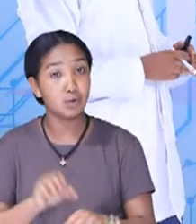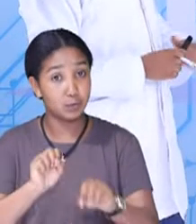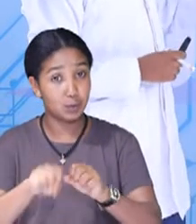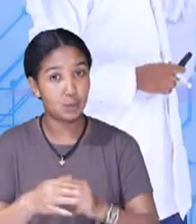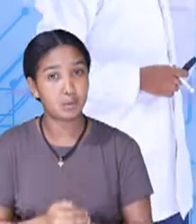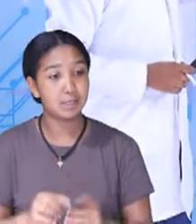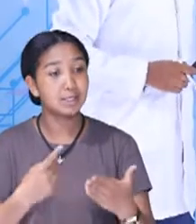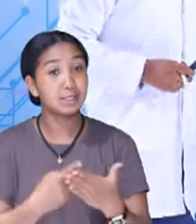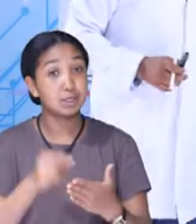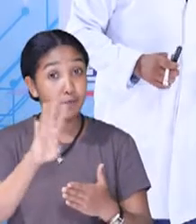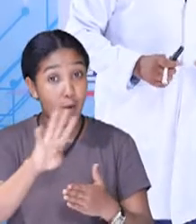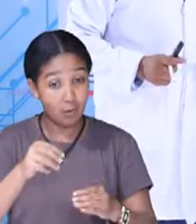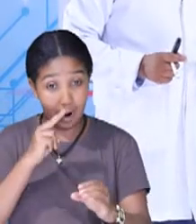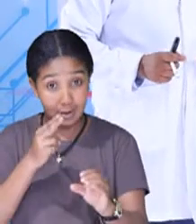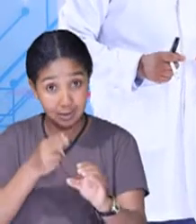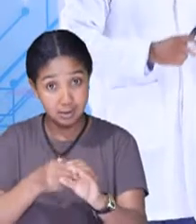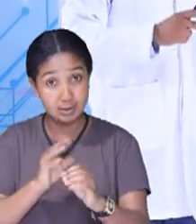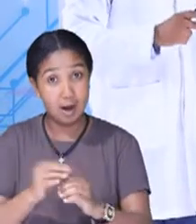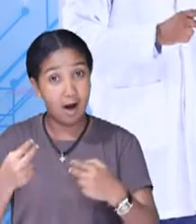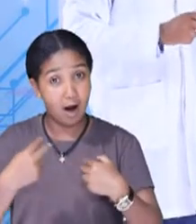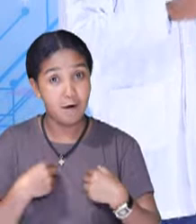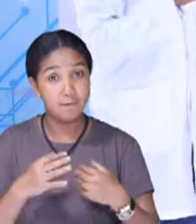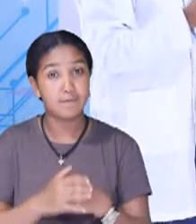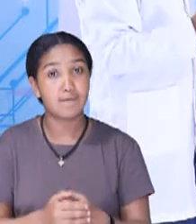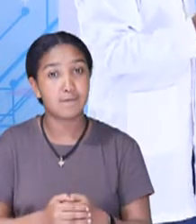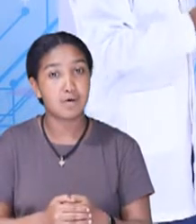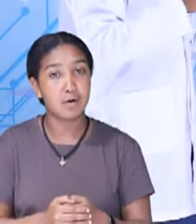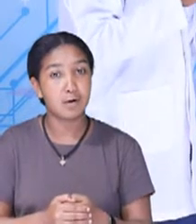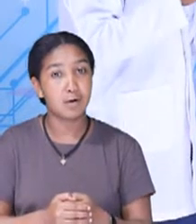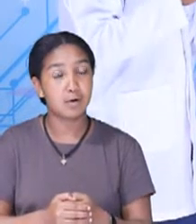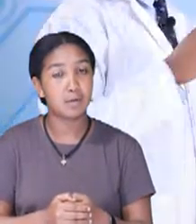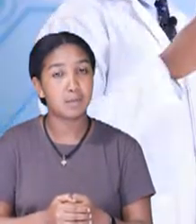So these 4 gases have undergone